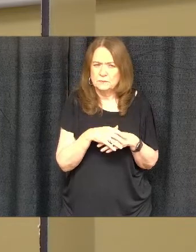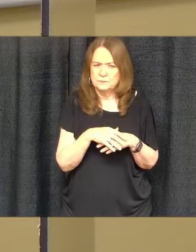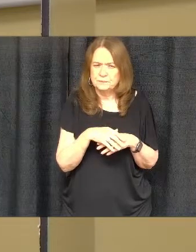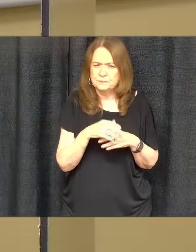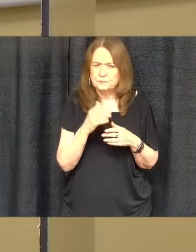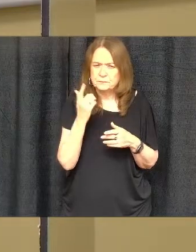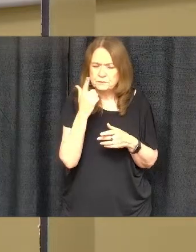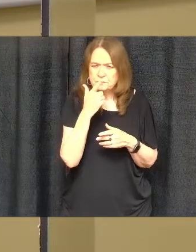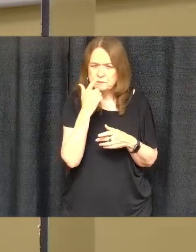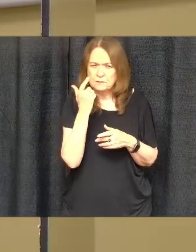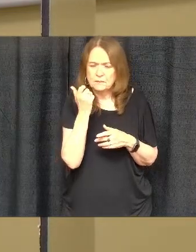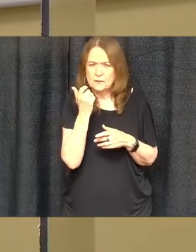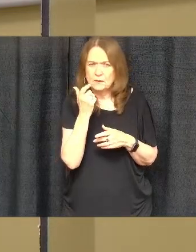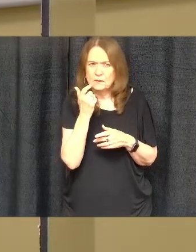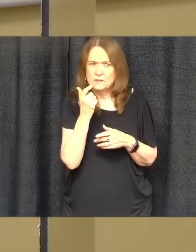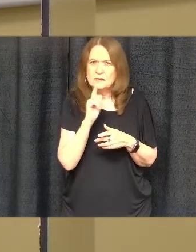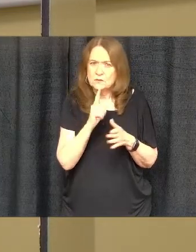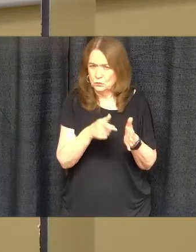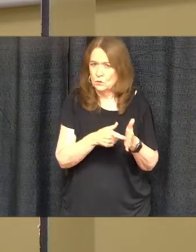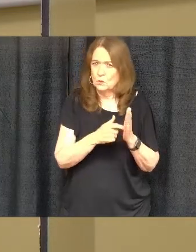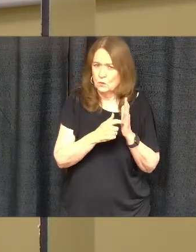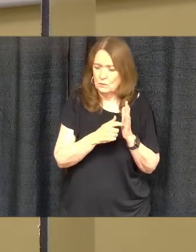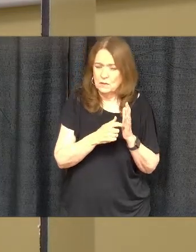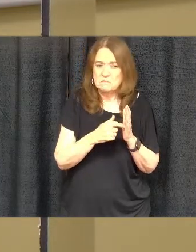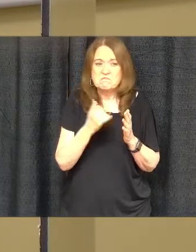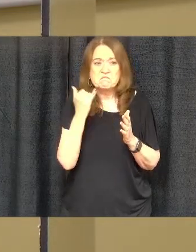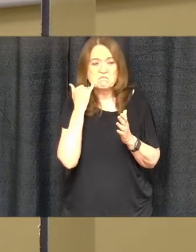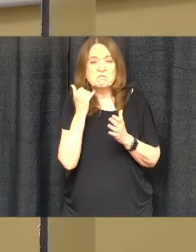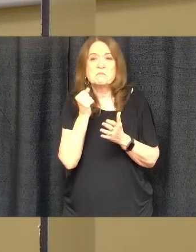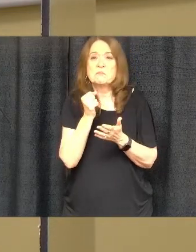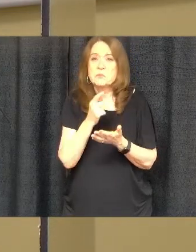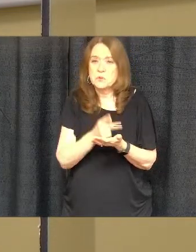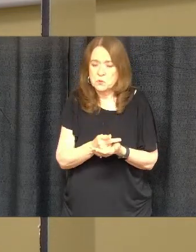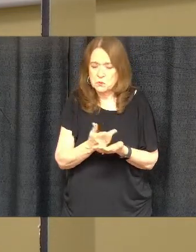it is a requirement, let's say this gets approved,